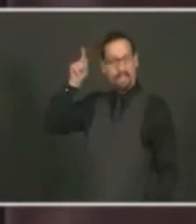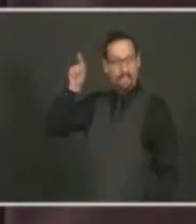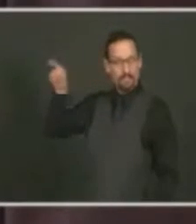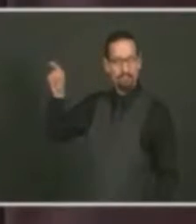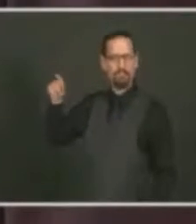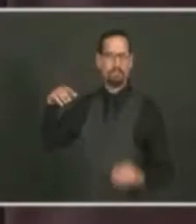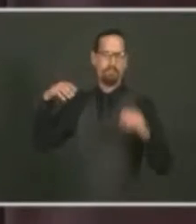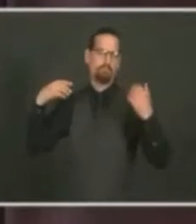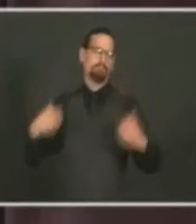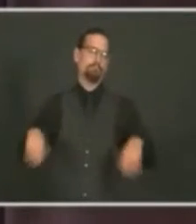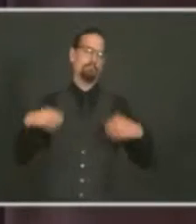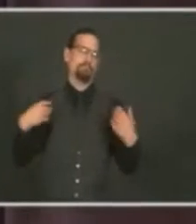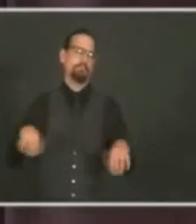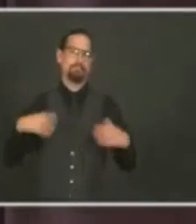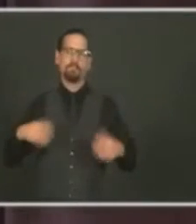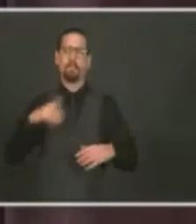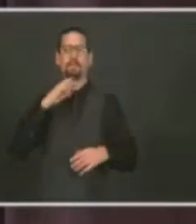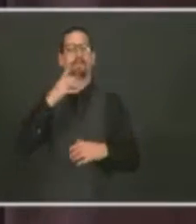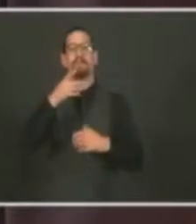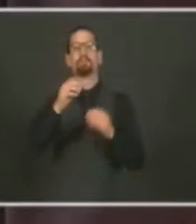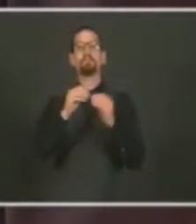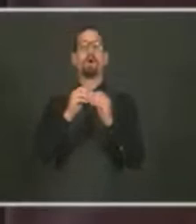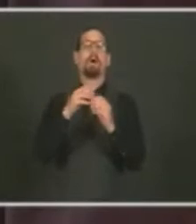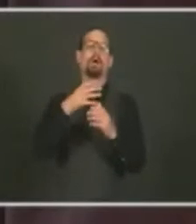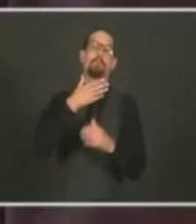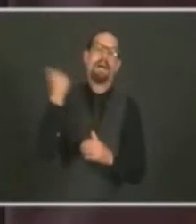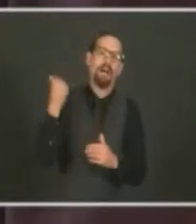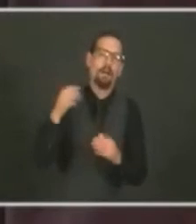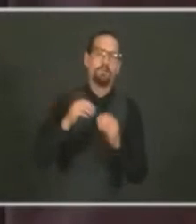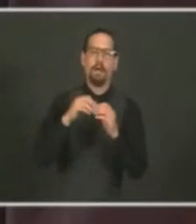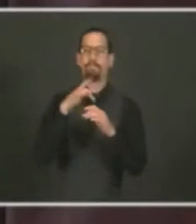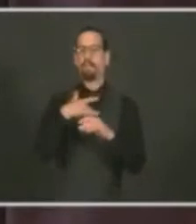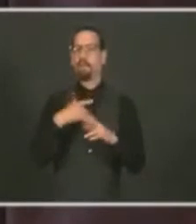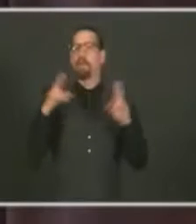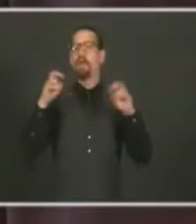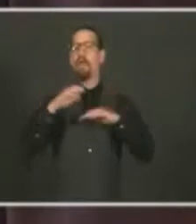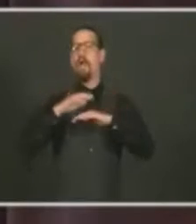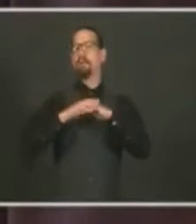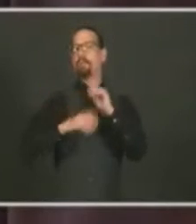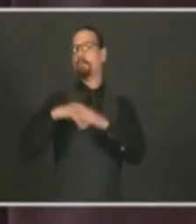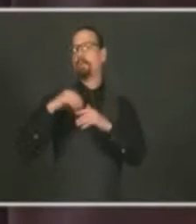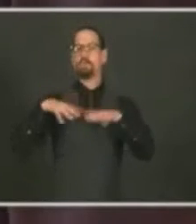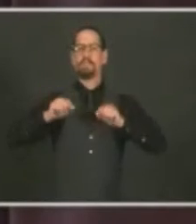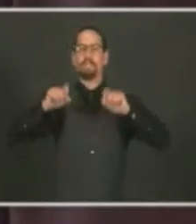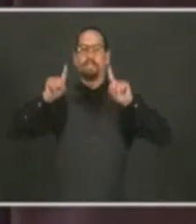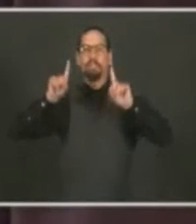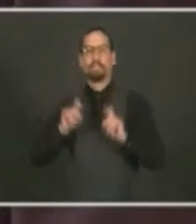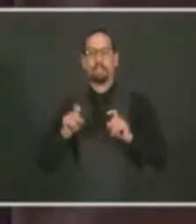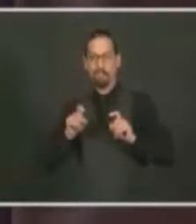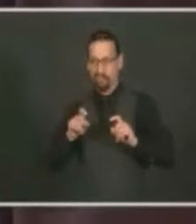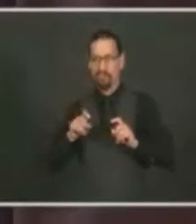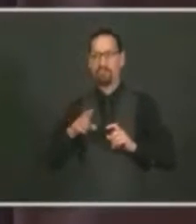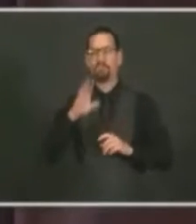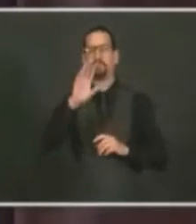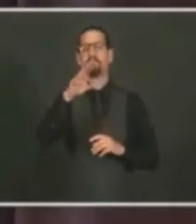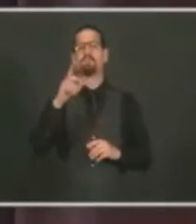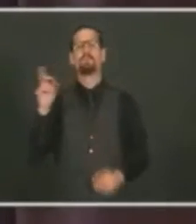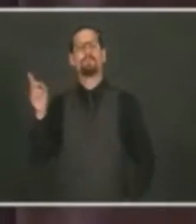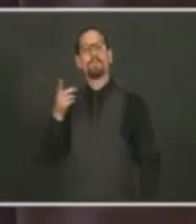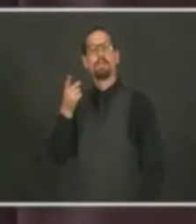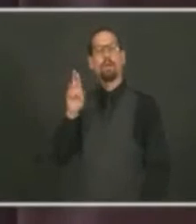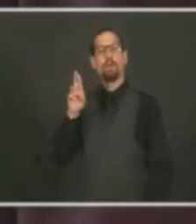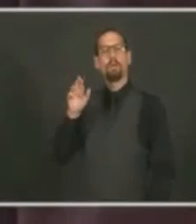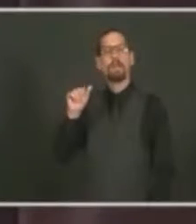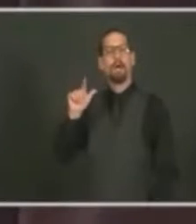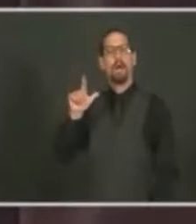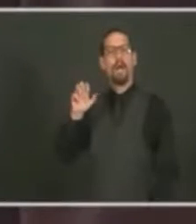And as I said, they're comfortable, they're rapid, and they're very effective. And I think the doctor may be talking about this. What we're doing right now is trying to